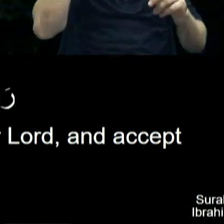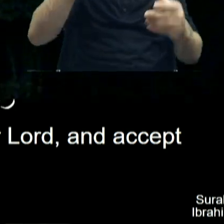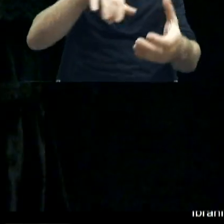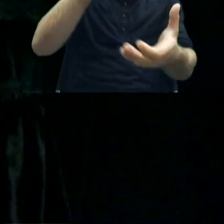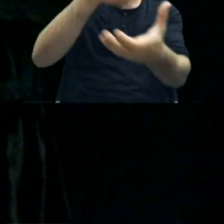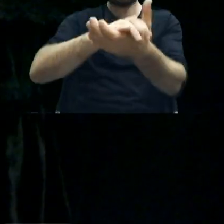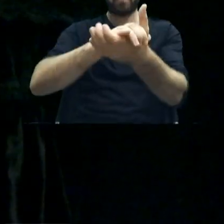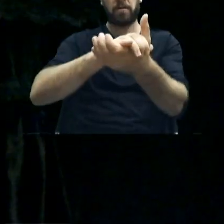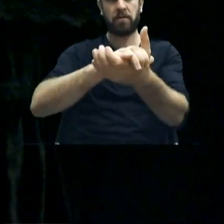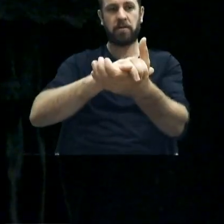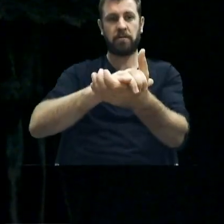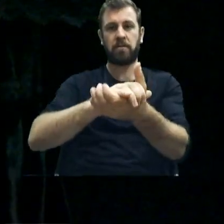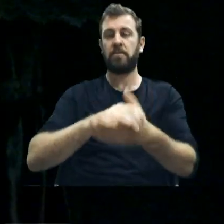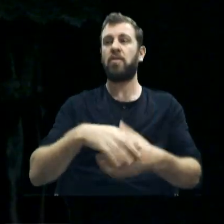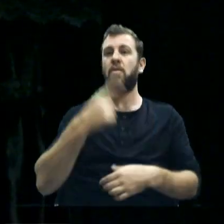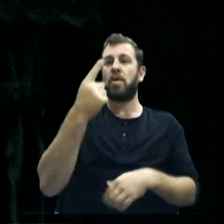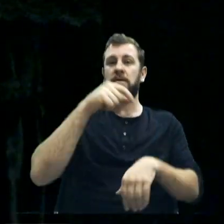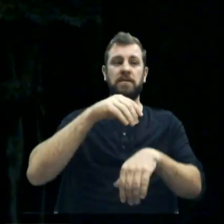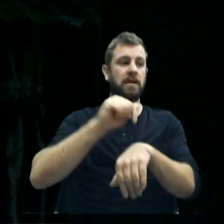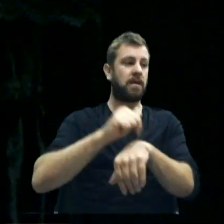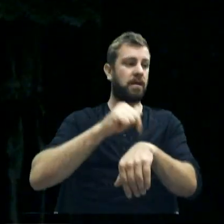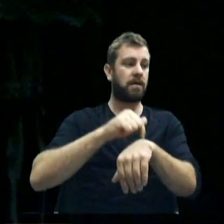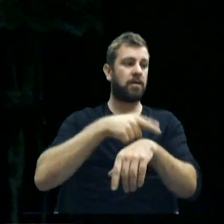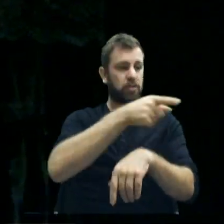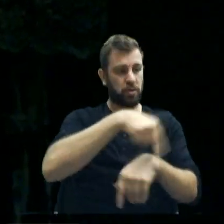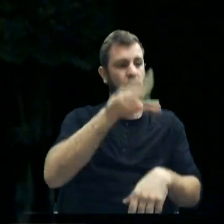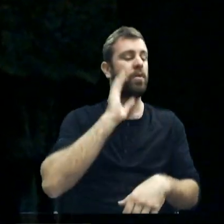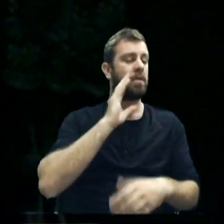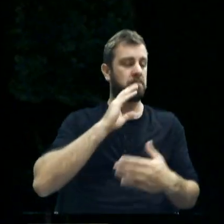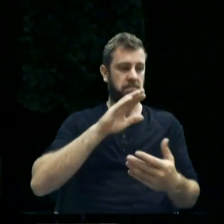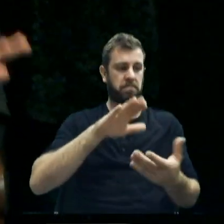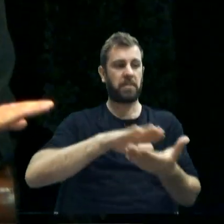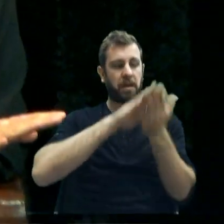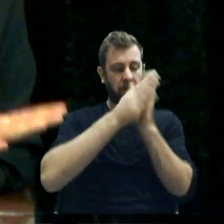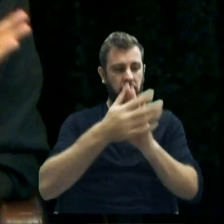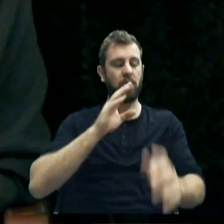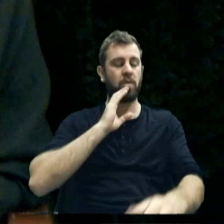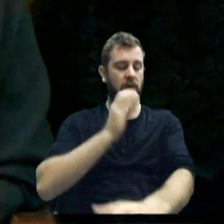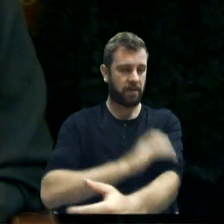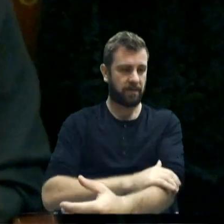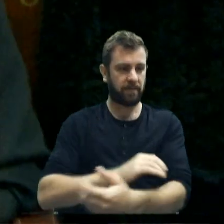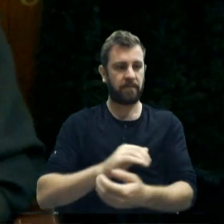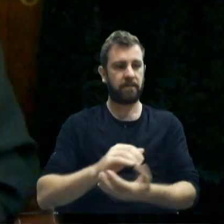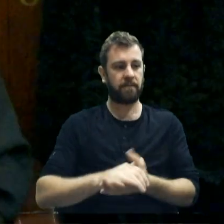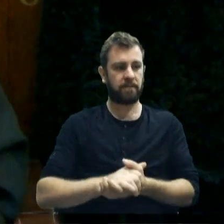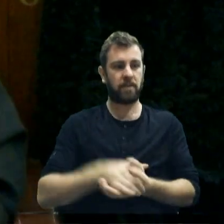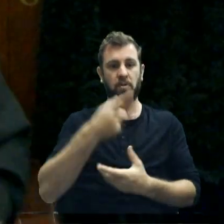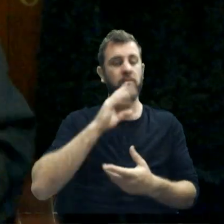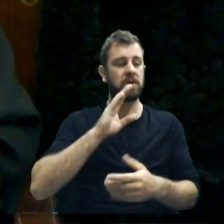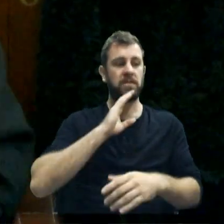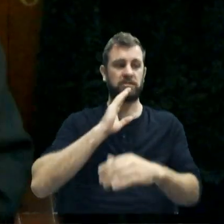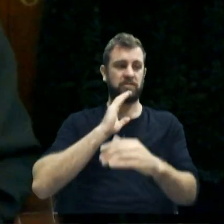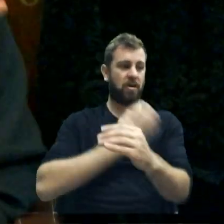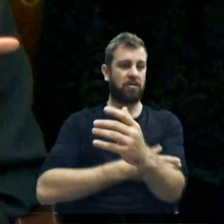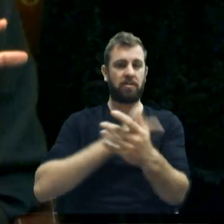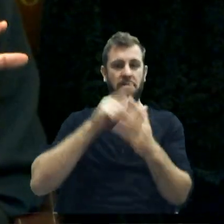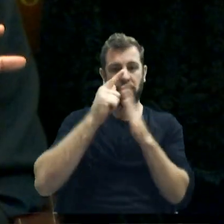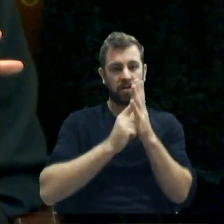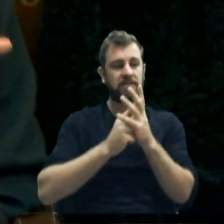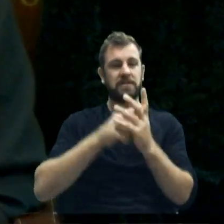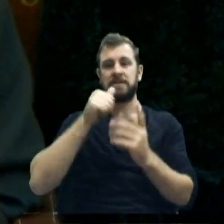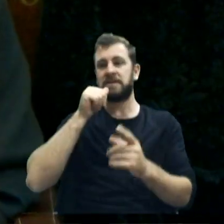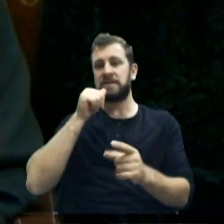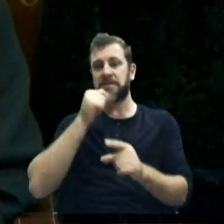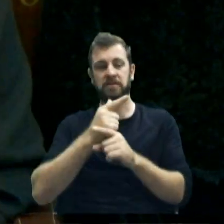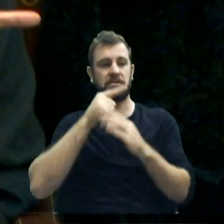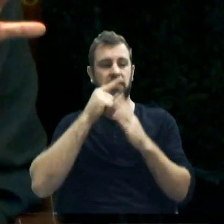least our wives do, right? Look, one day you're going to be a wife. You're going to be a daughter-in-law, you're going to be a sister-in-law. Make sure when you go to that